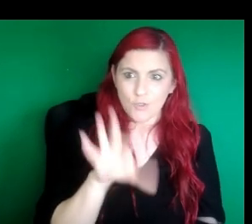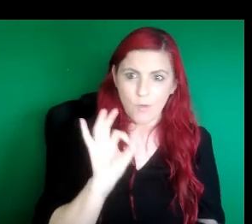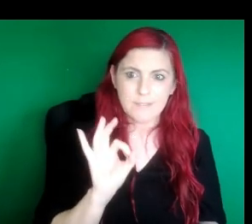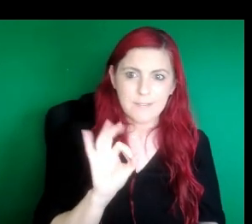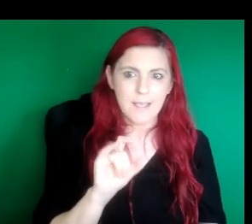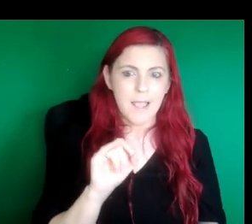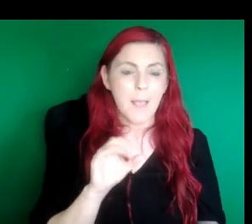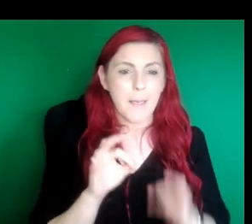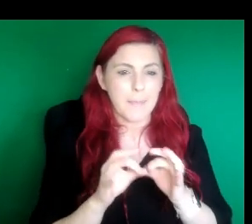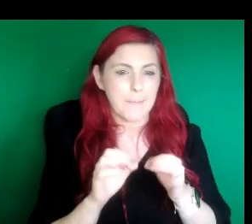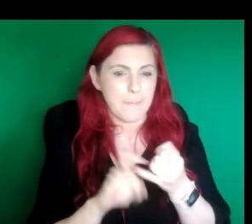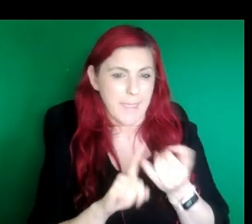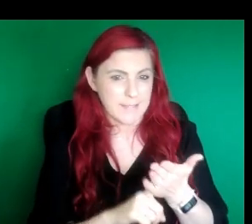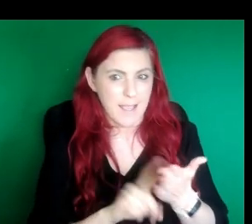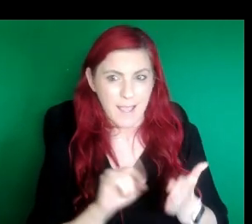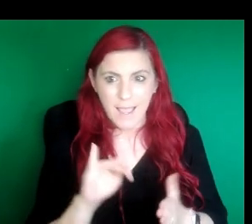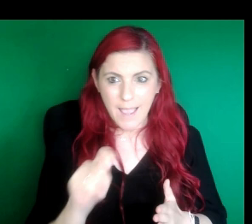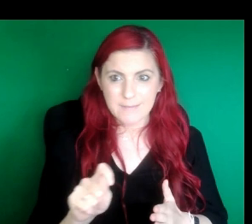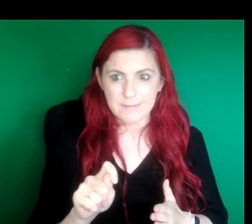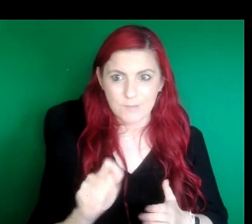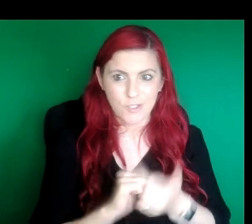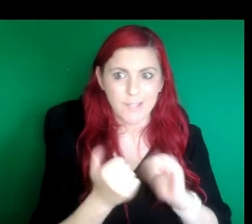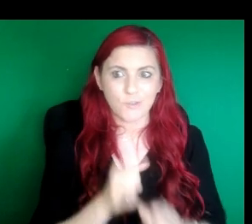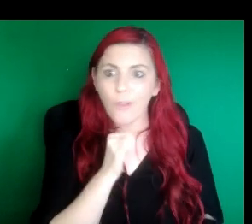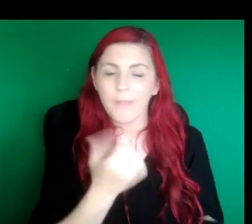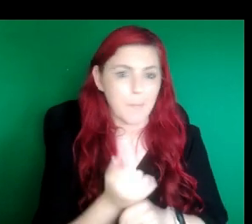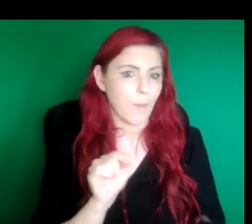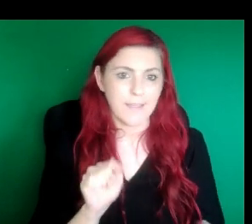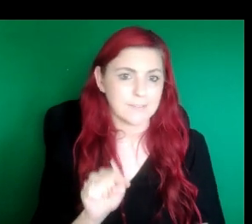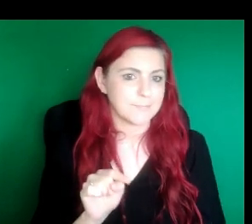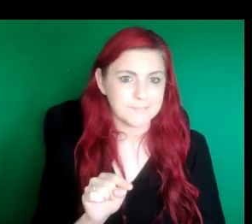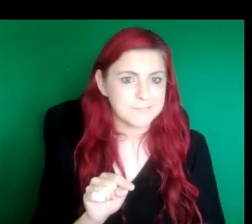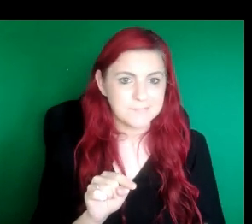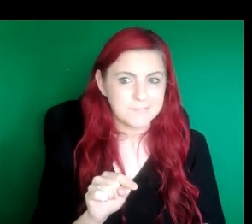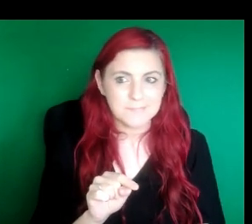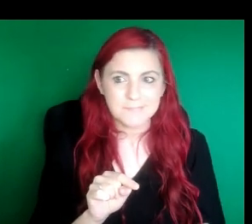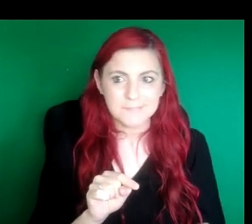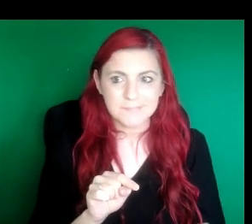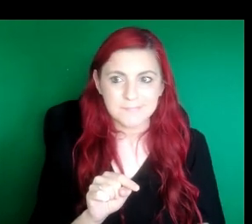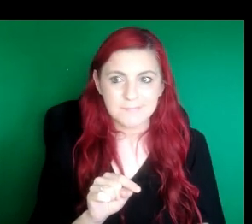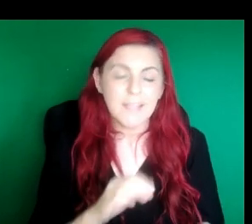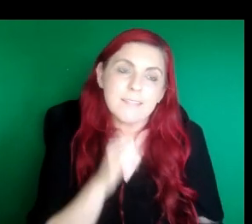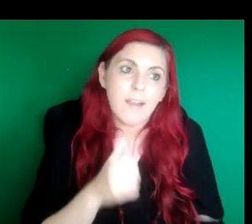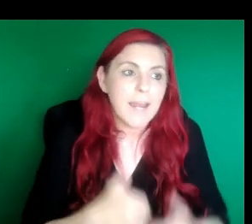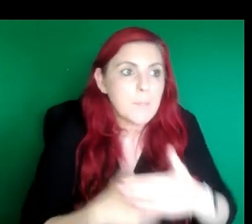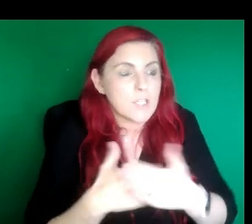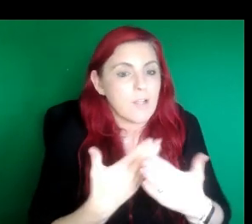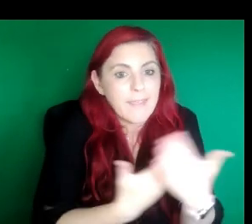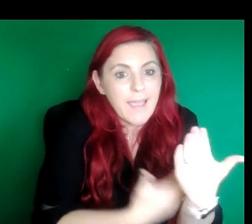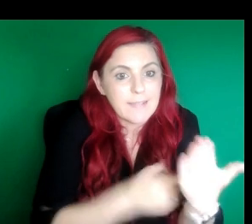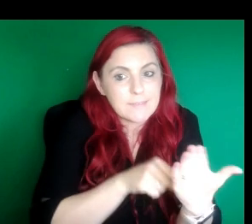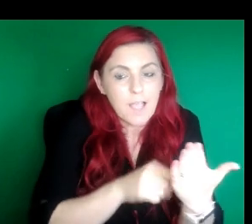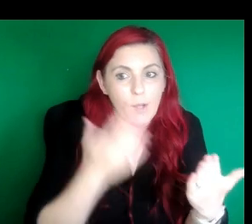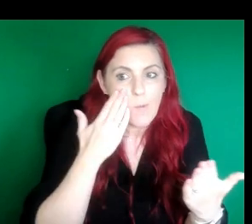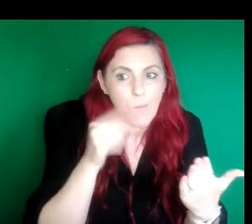And the BSL Act didn't do anything to change that. And that's, not necessarily a limitation of the Act itself. I understand that the Act was a